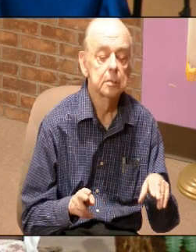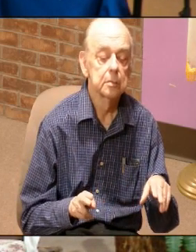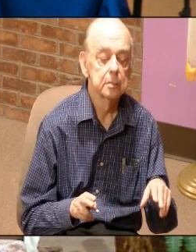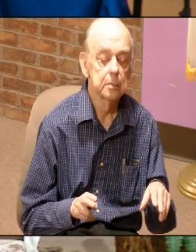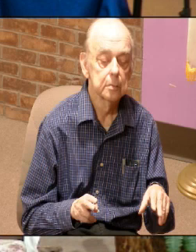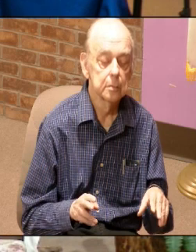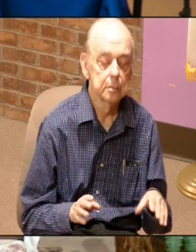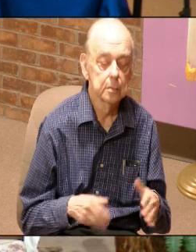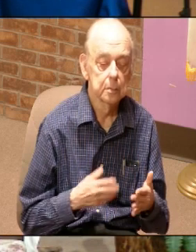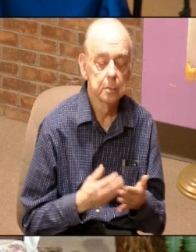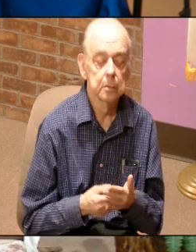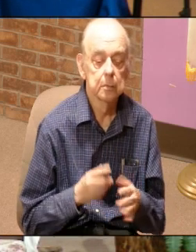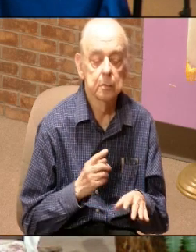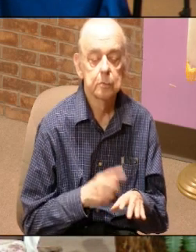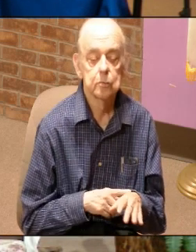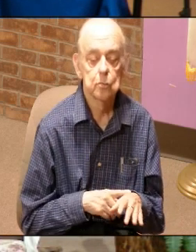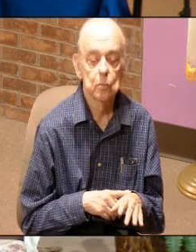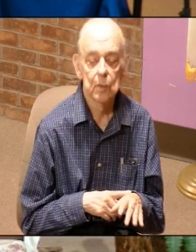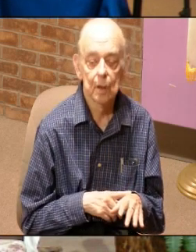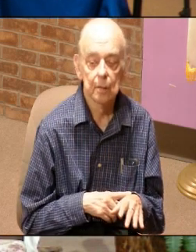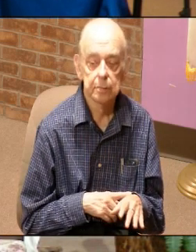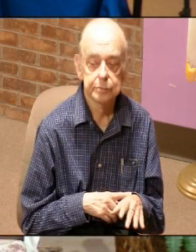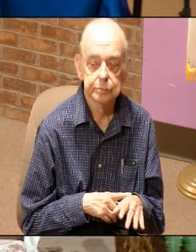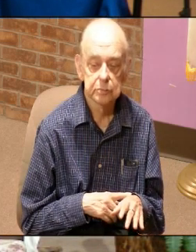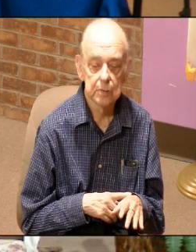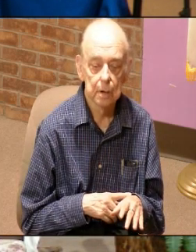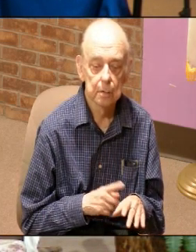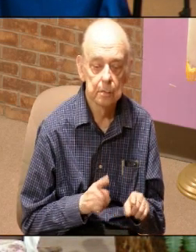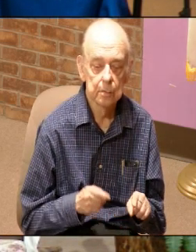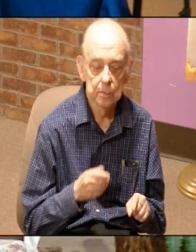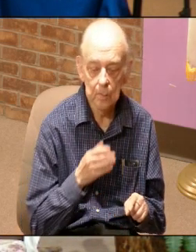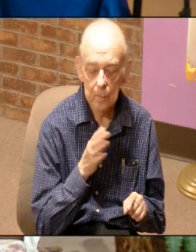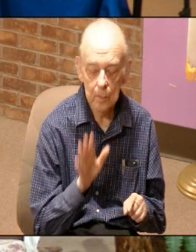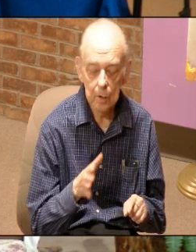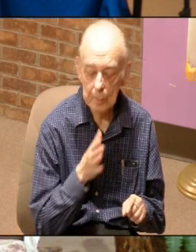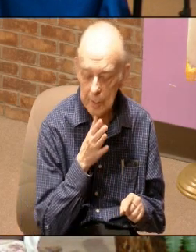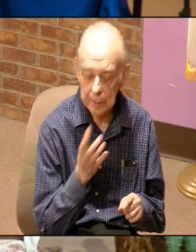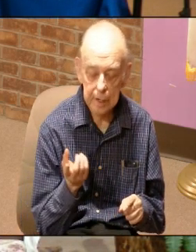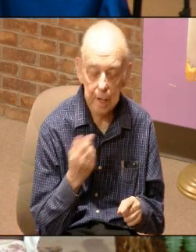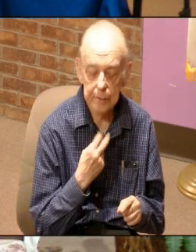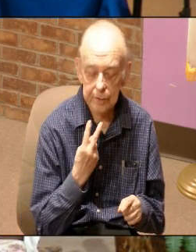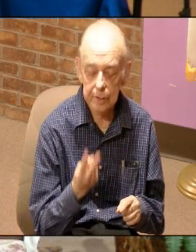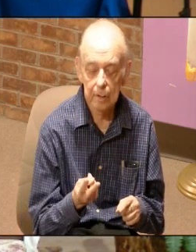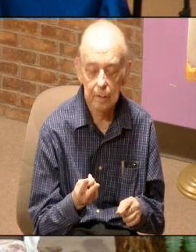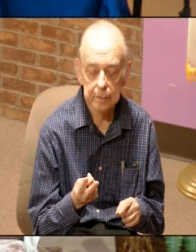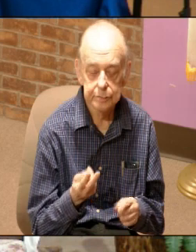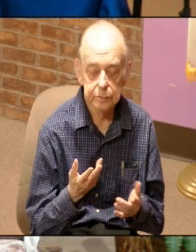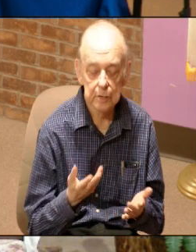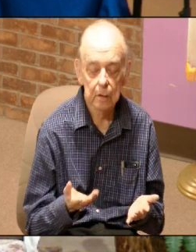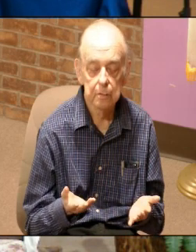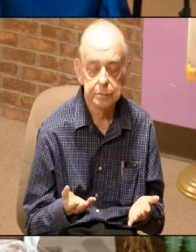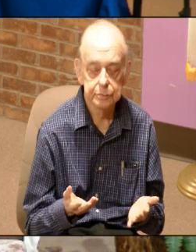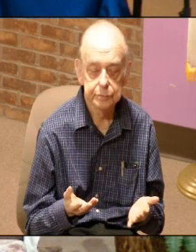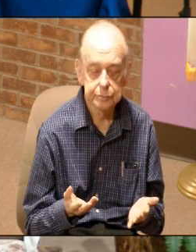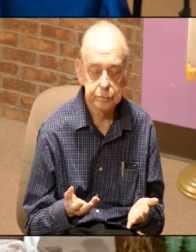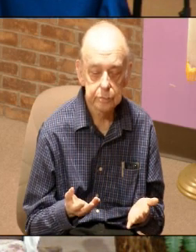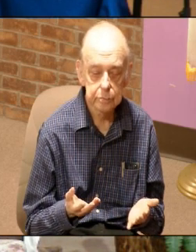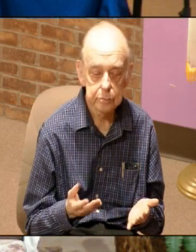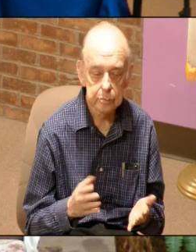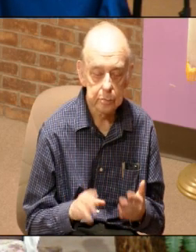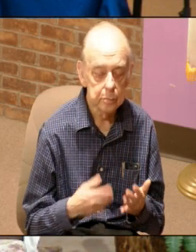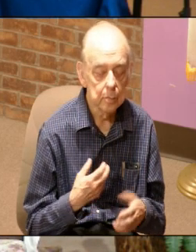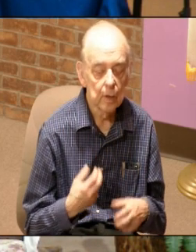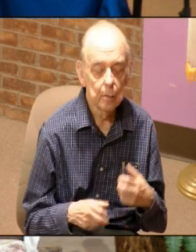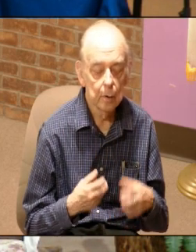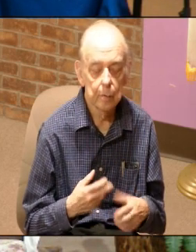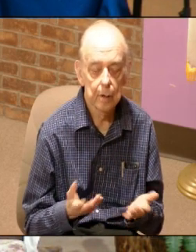it got to the point where when her mother came to see her after all the